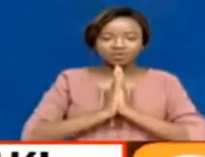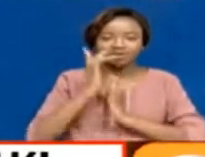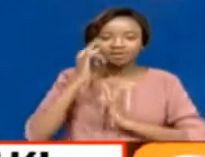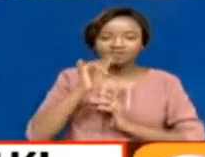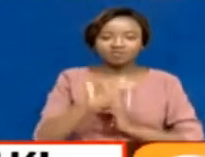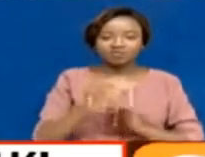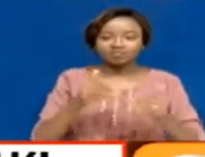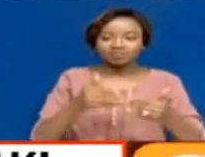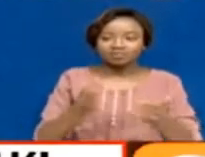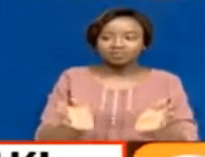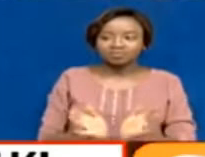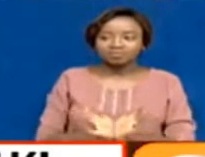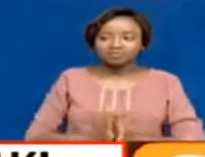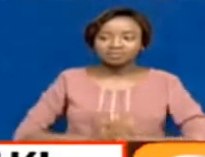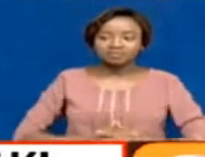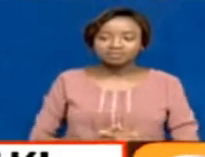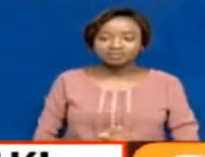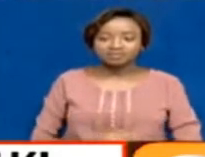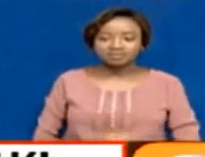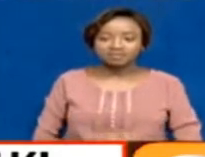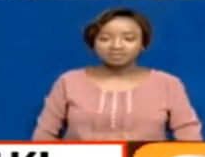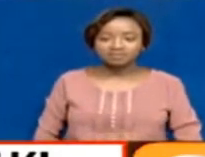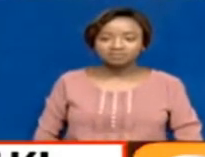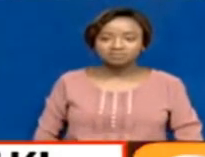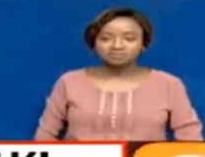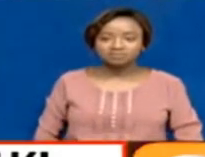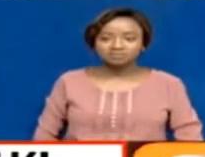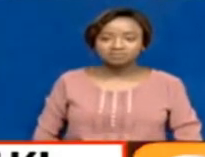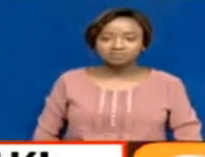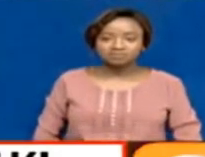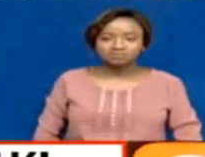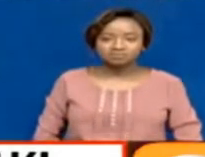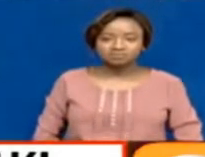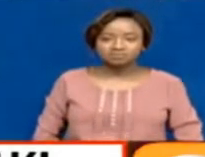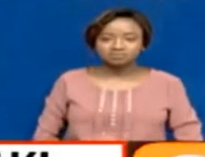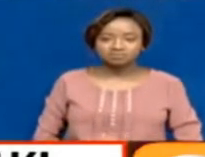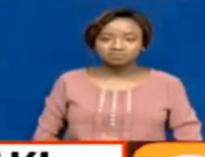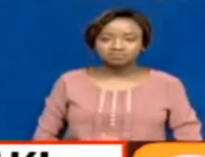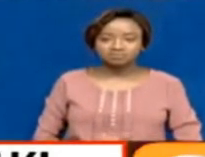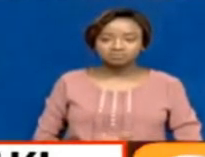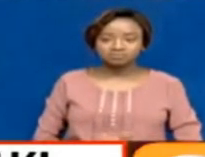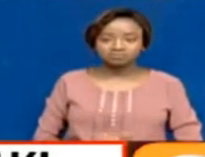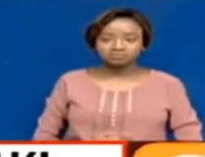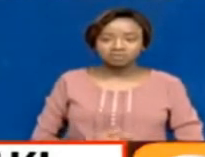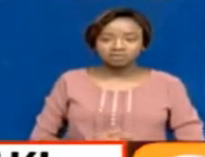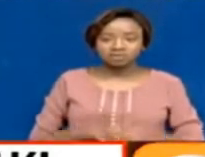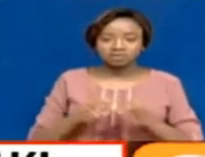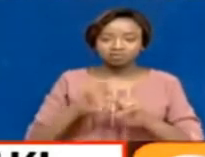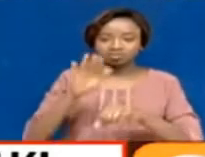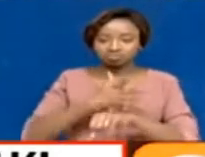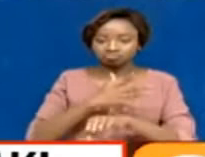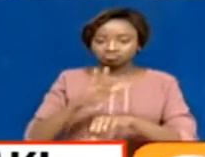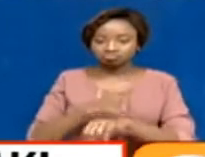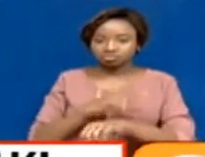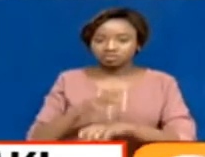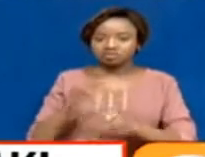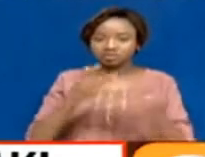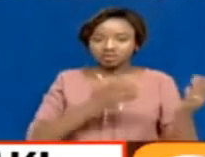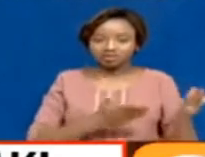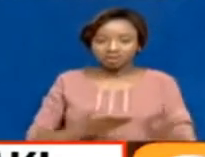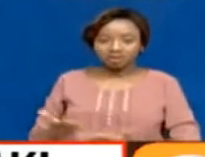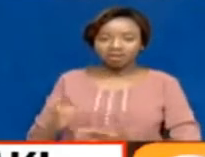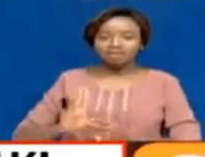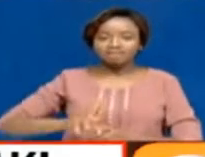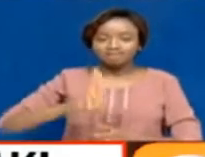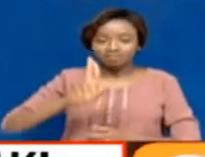I request the choir to sing just one stanza to give a chance for the family, and then we invite His Excellency